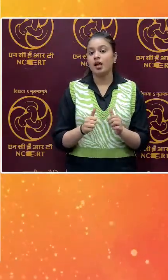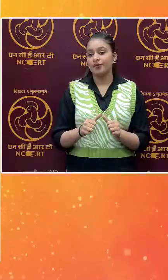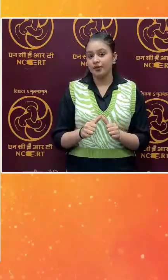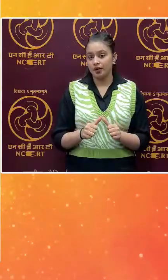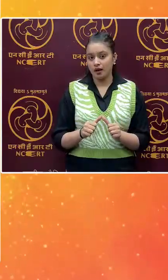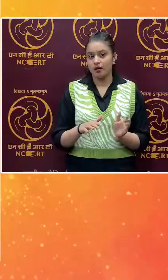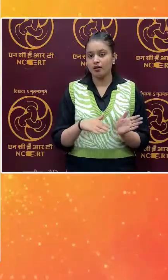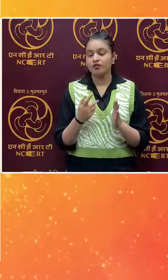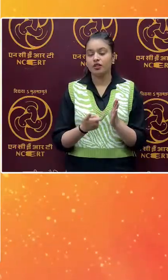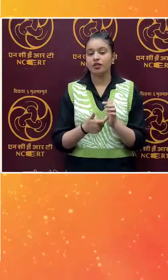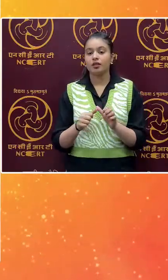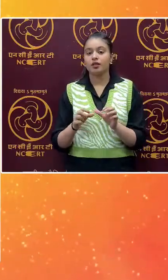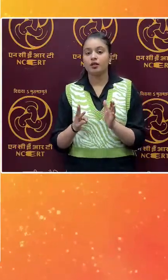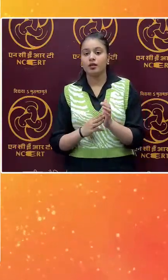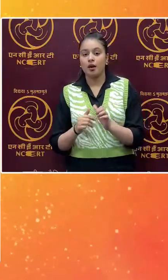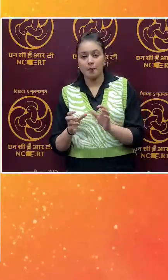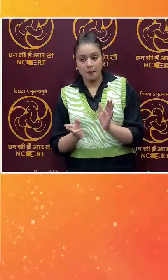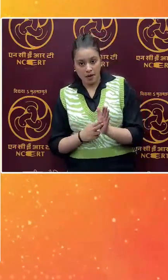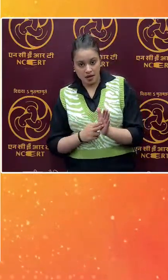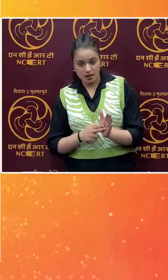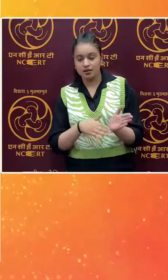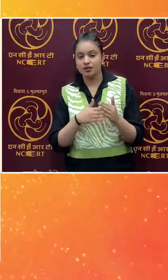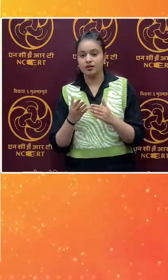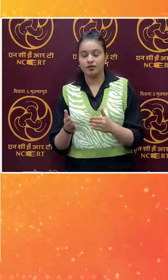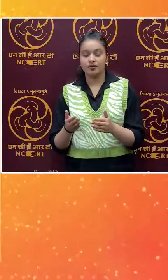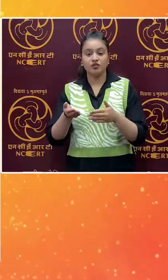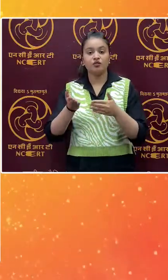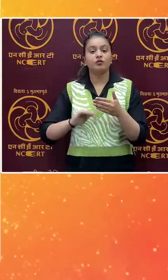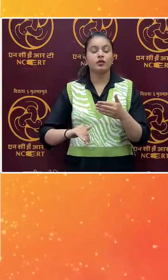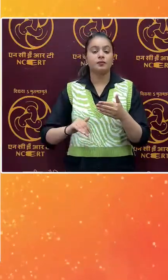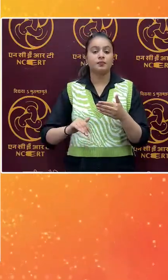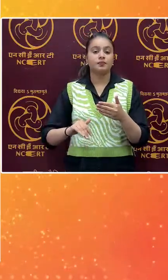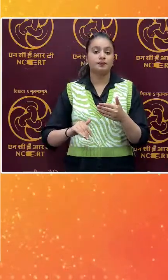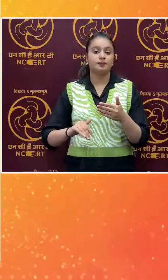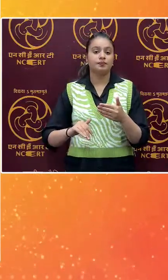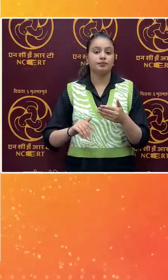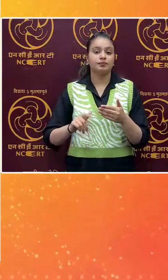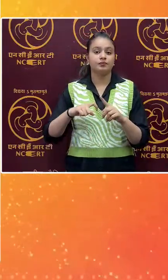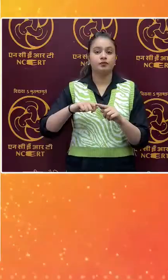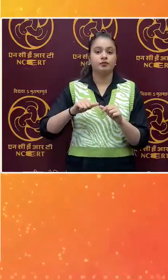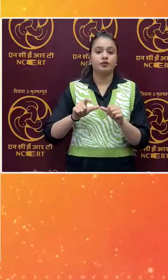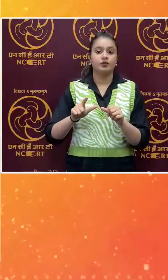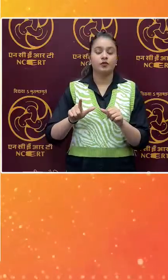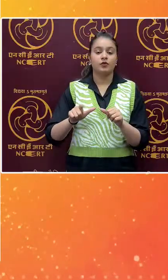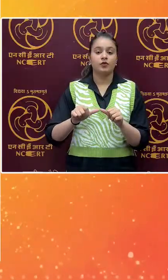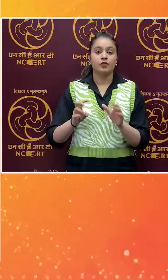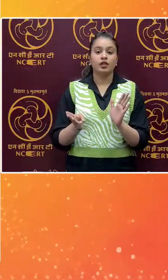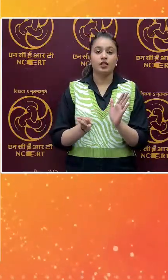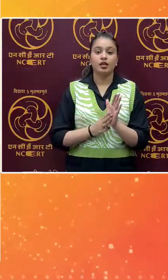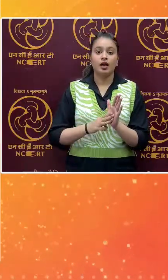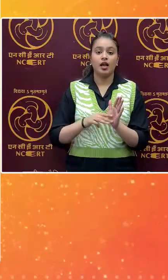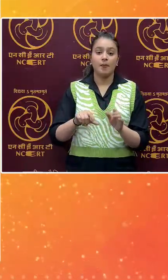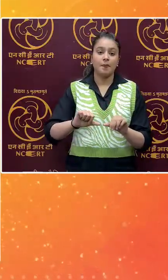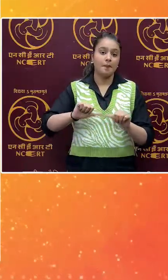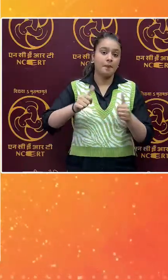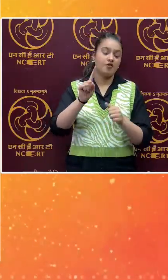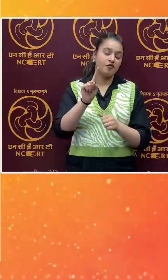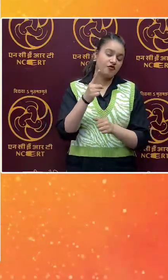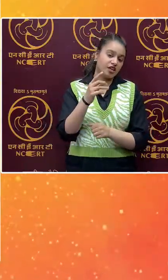then Ramana. Down the line, Kalam becomes the first